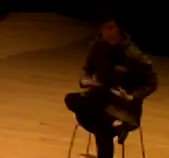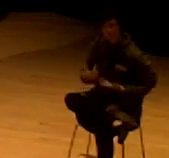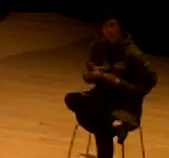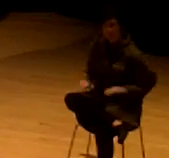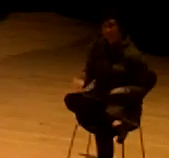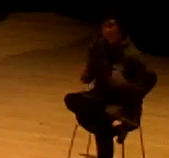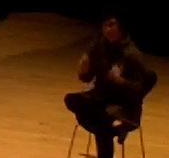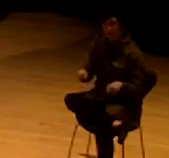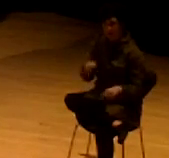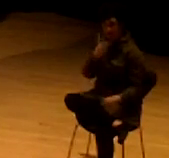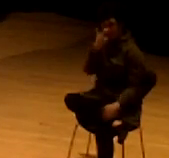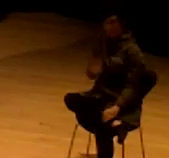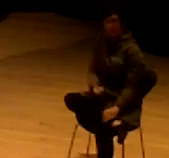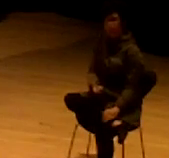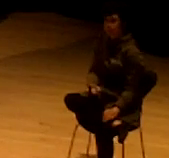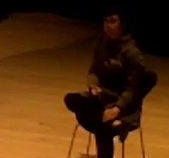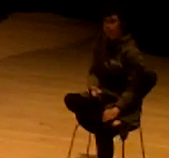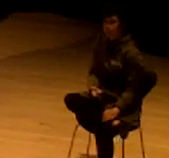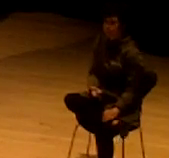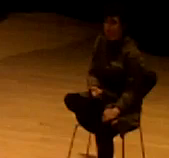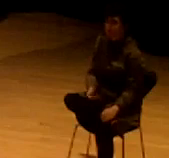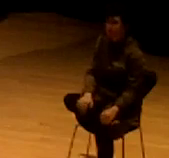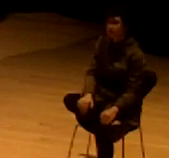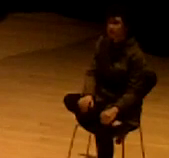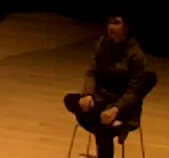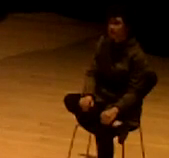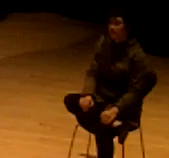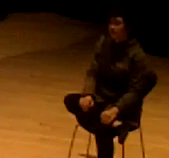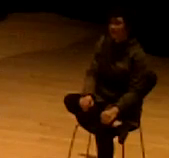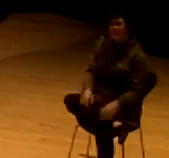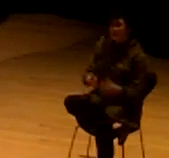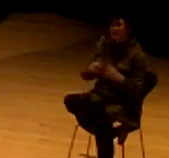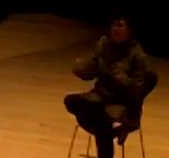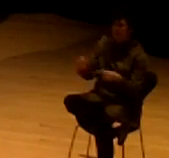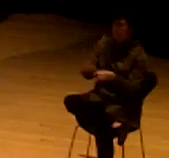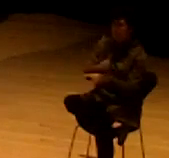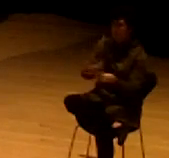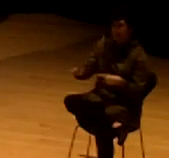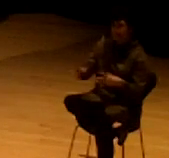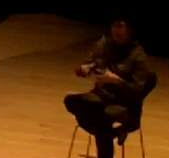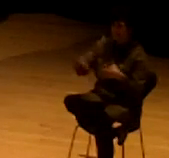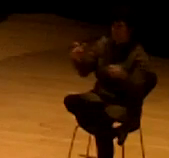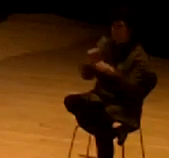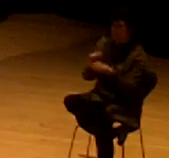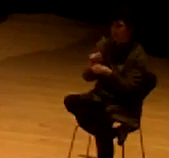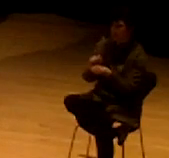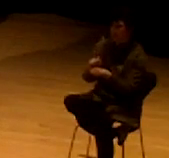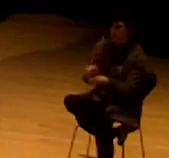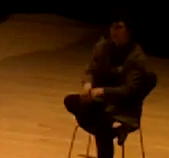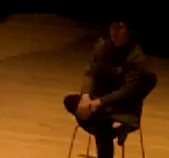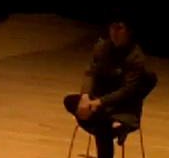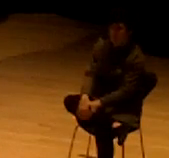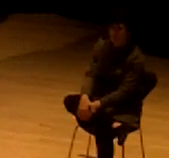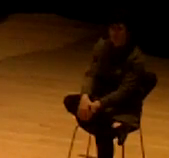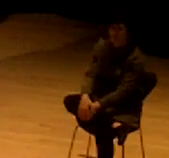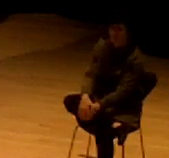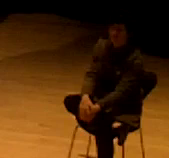Again, there's a rigor associated with it, a focus, a discipline, and I think that's what helped lead